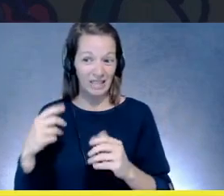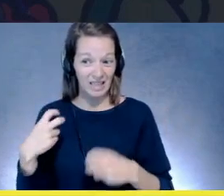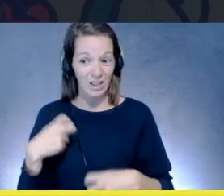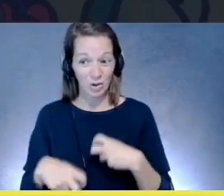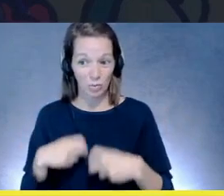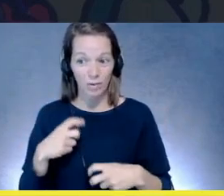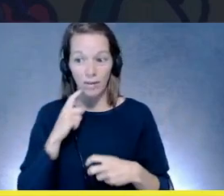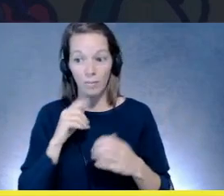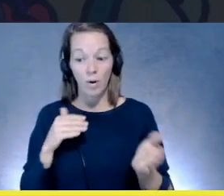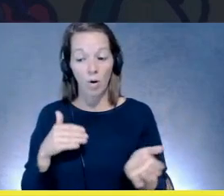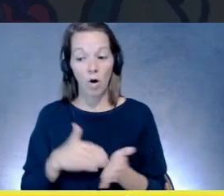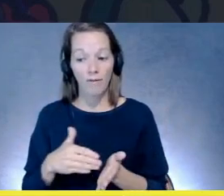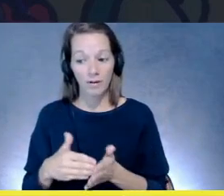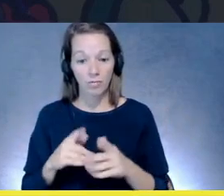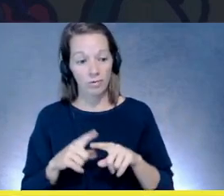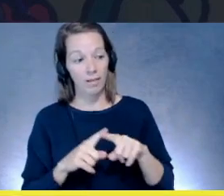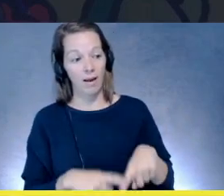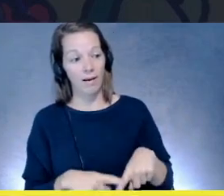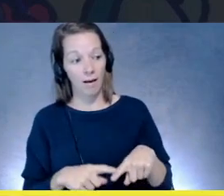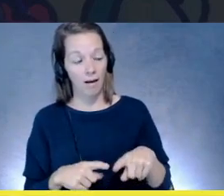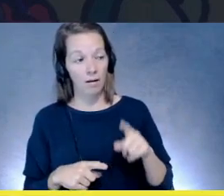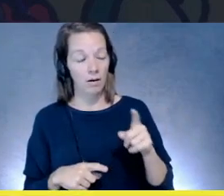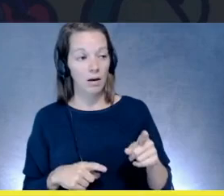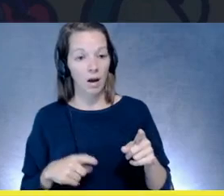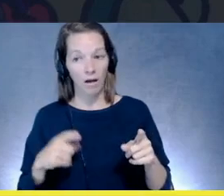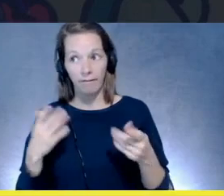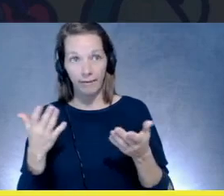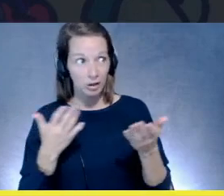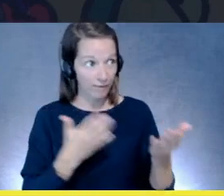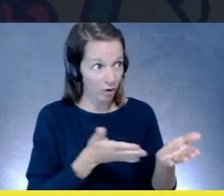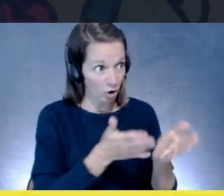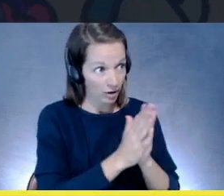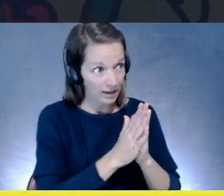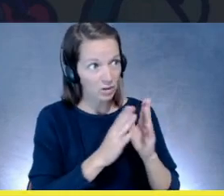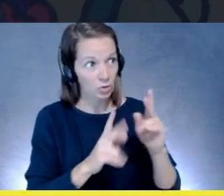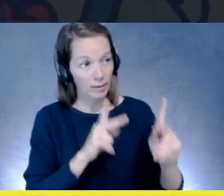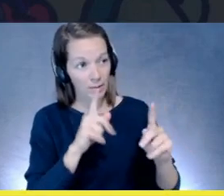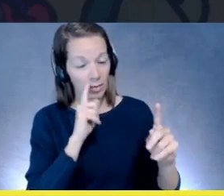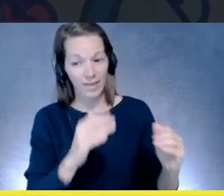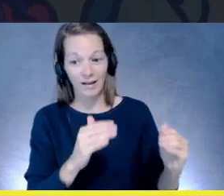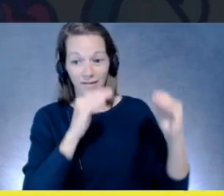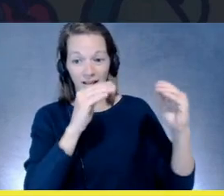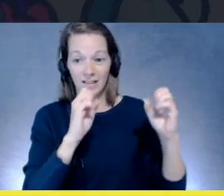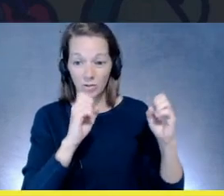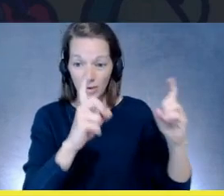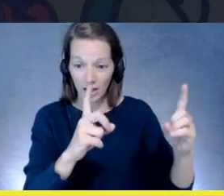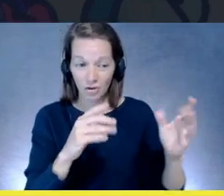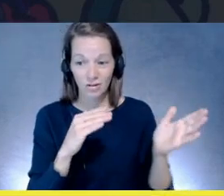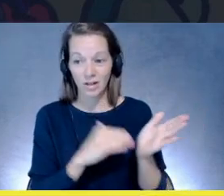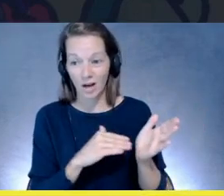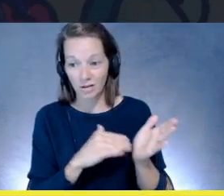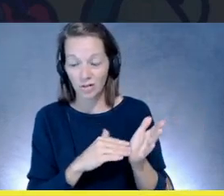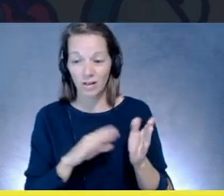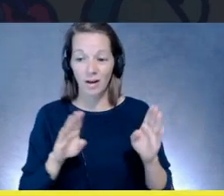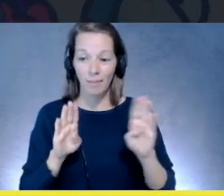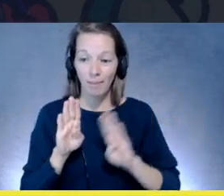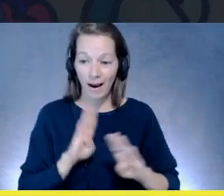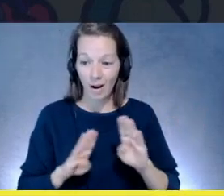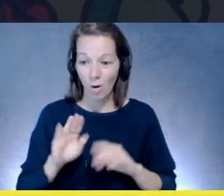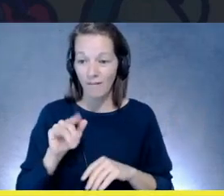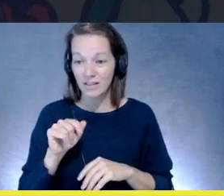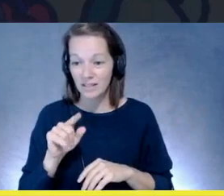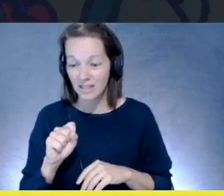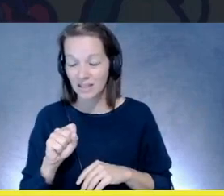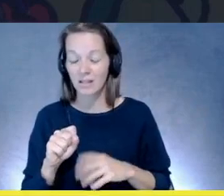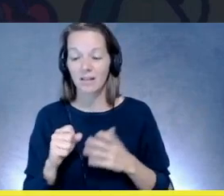often rely on the idea of deferring to individuals with advanced education, doctors, bioethicists, many others, in